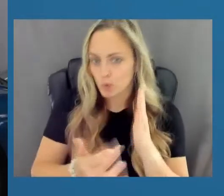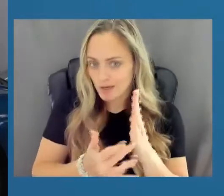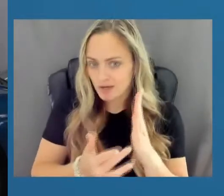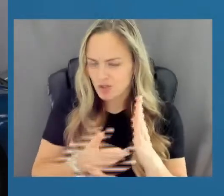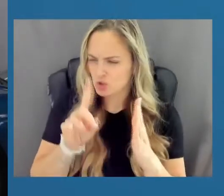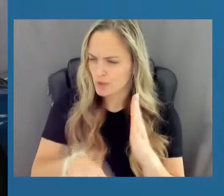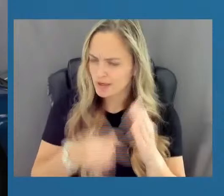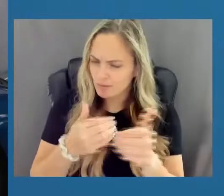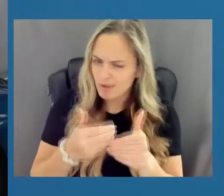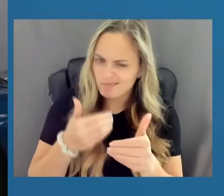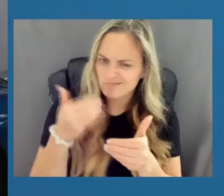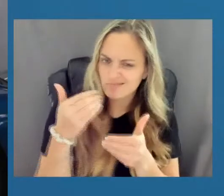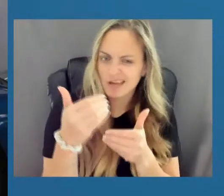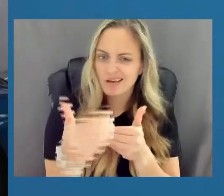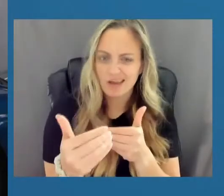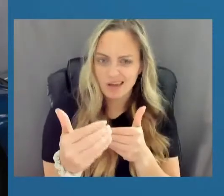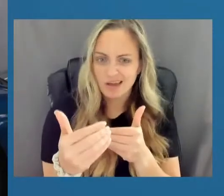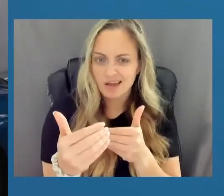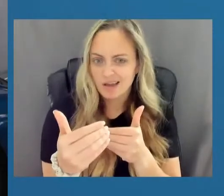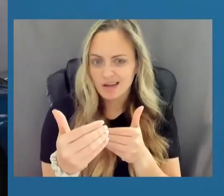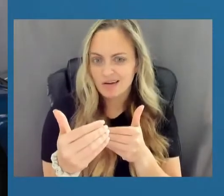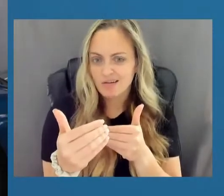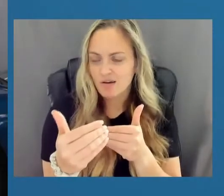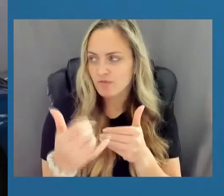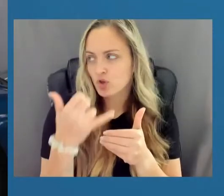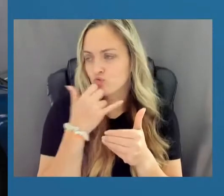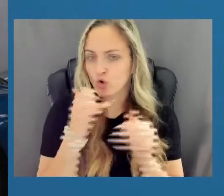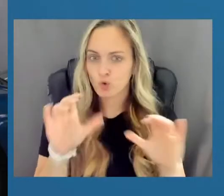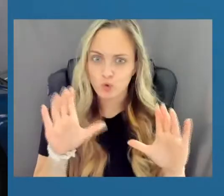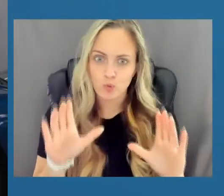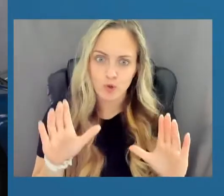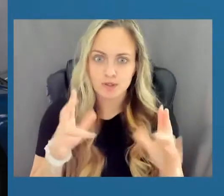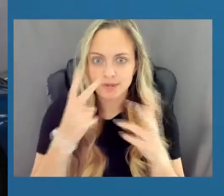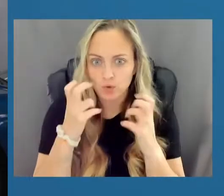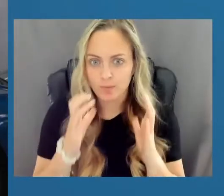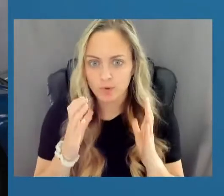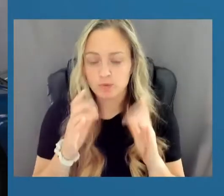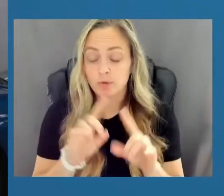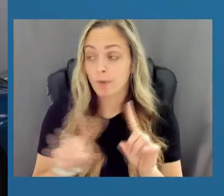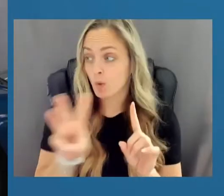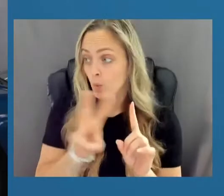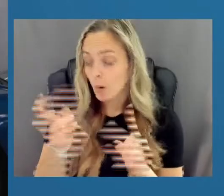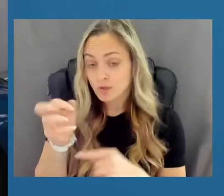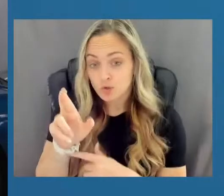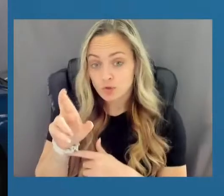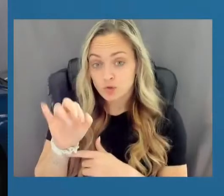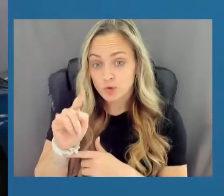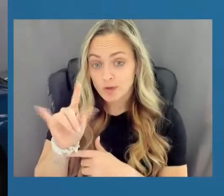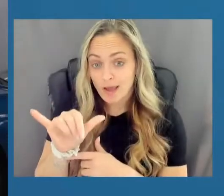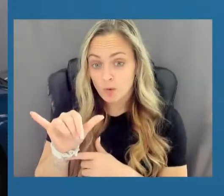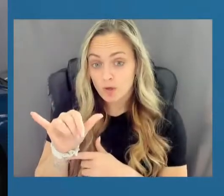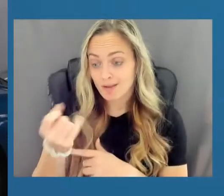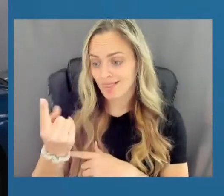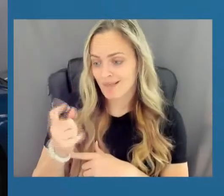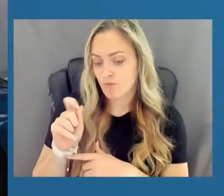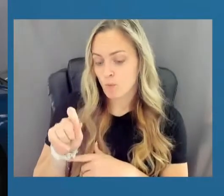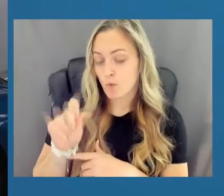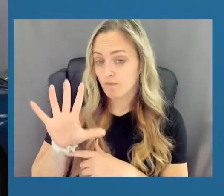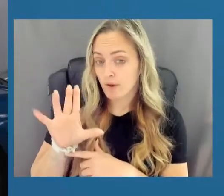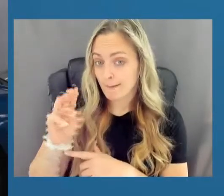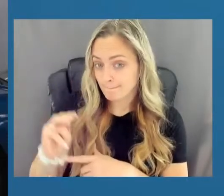steps ahead of the would-be wrongdoers and the criminals. But for Westchester County, this is $11.5